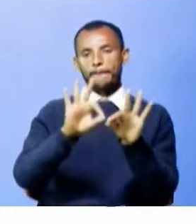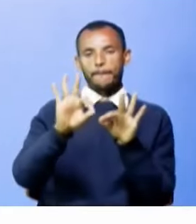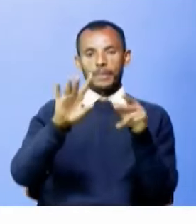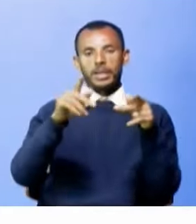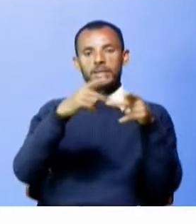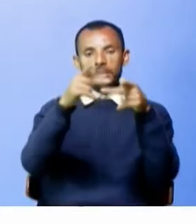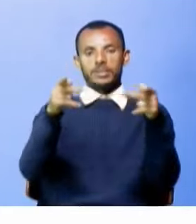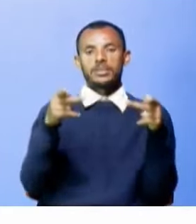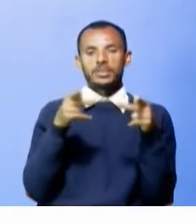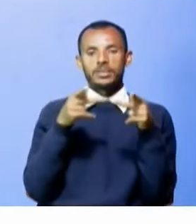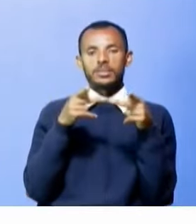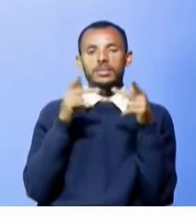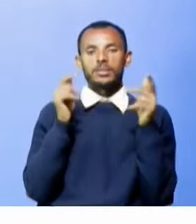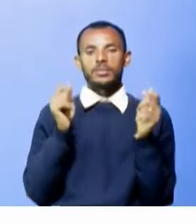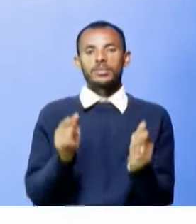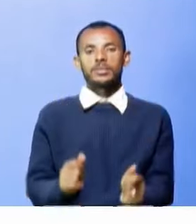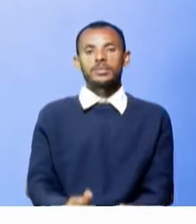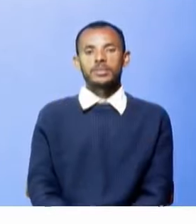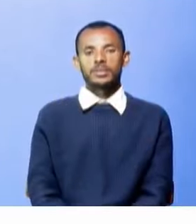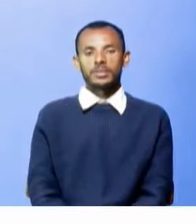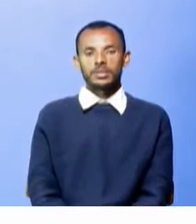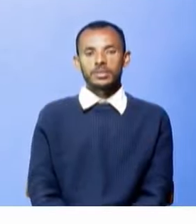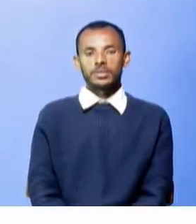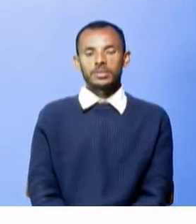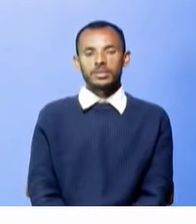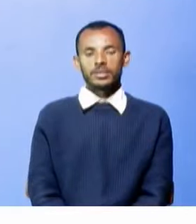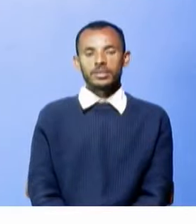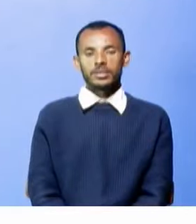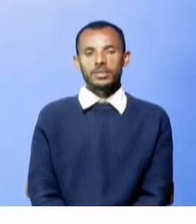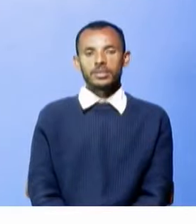Write the sample space.